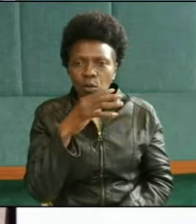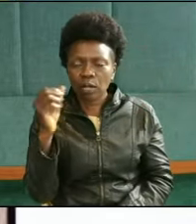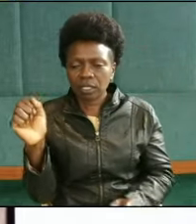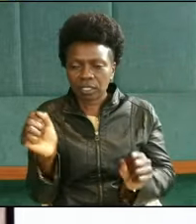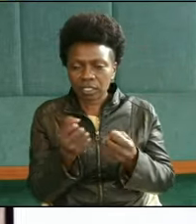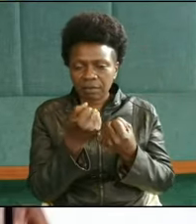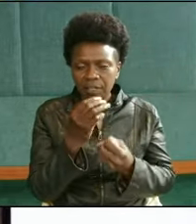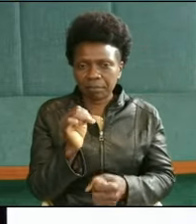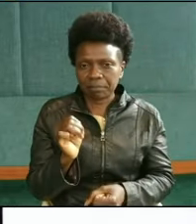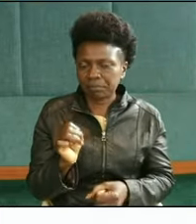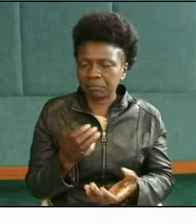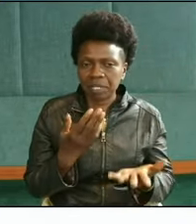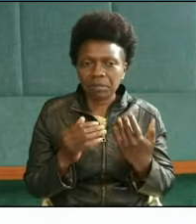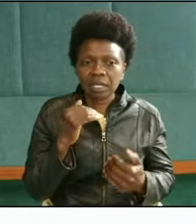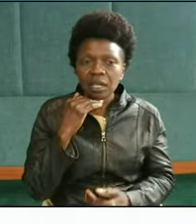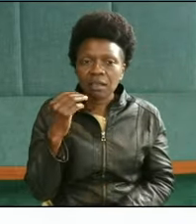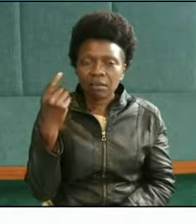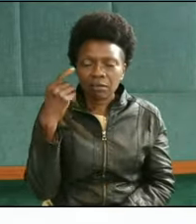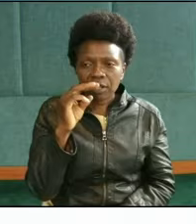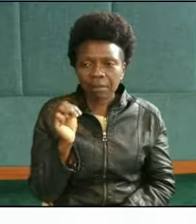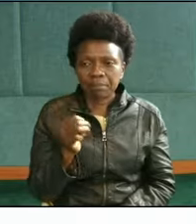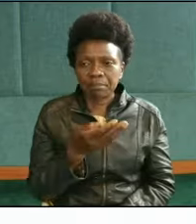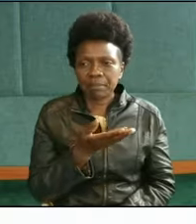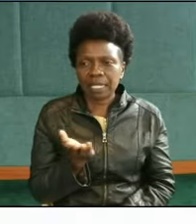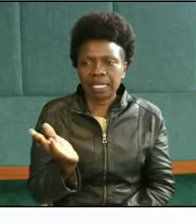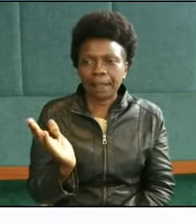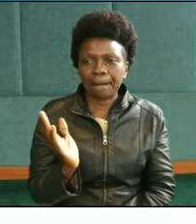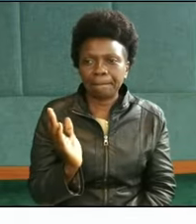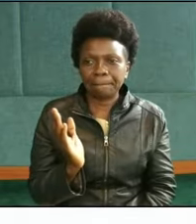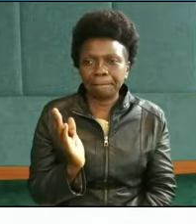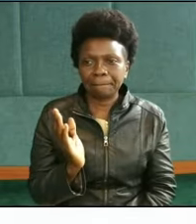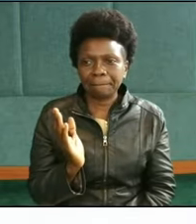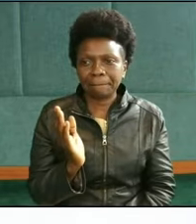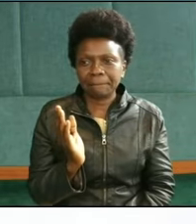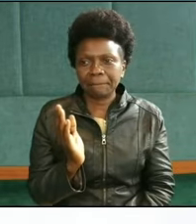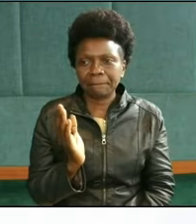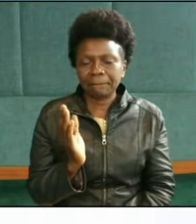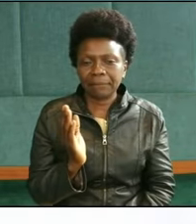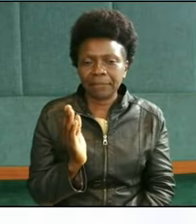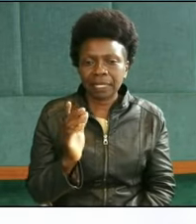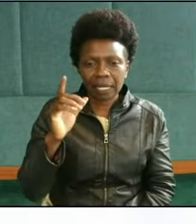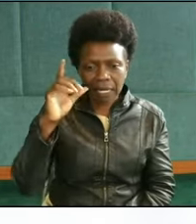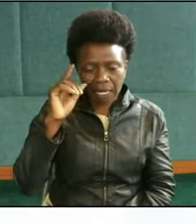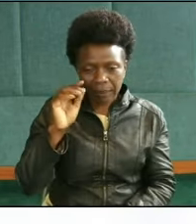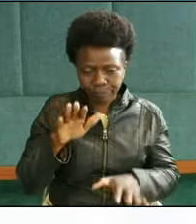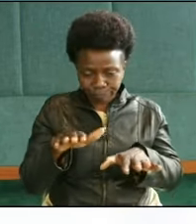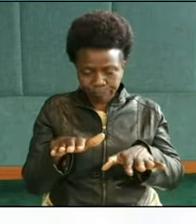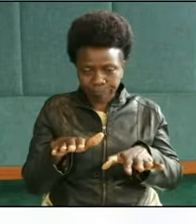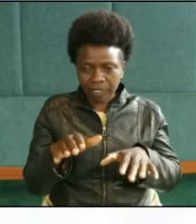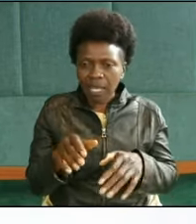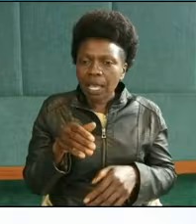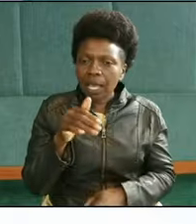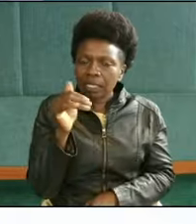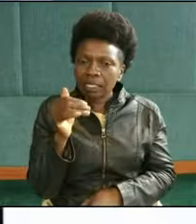save them. We can go and die for them. They lied prostrate before God, asking that they